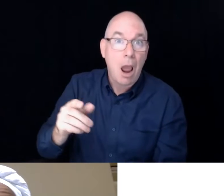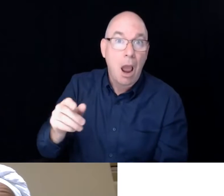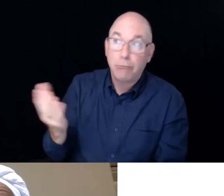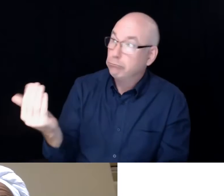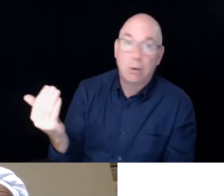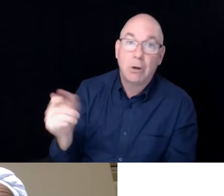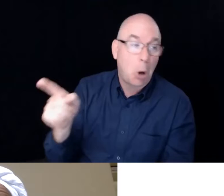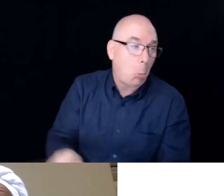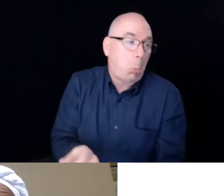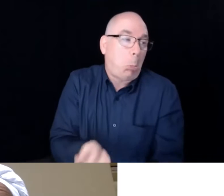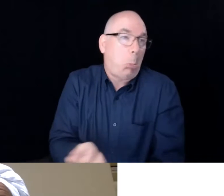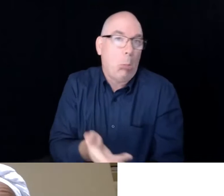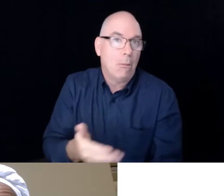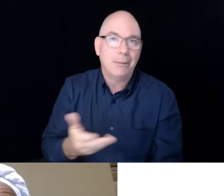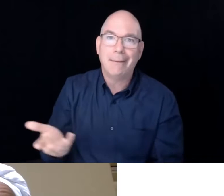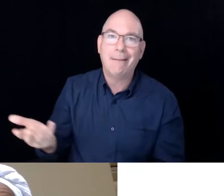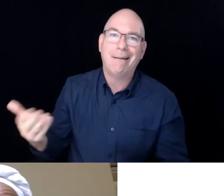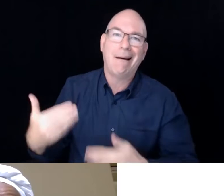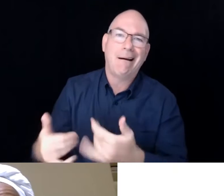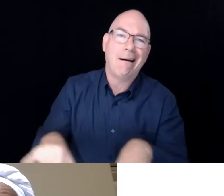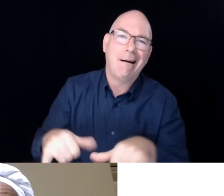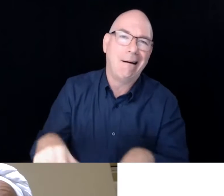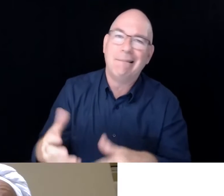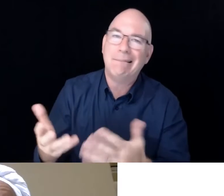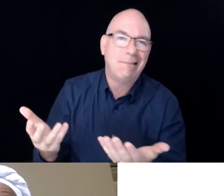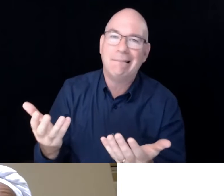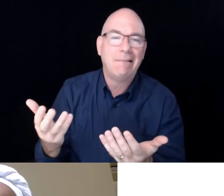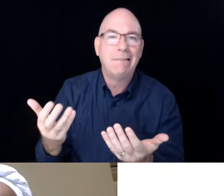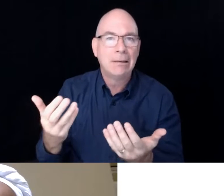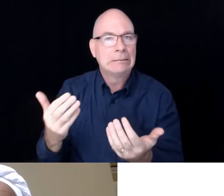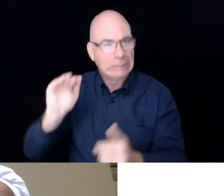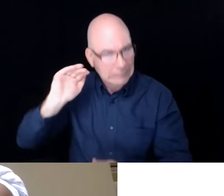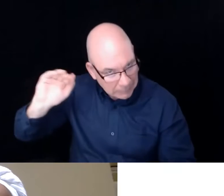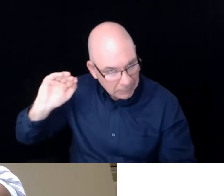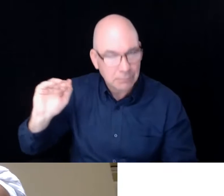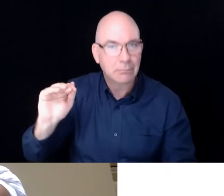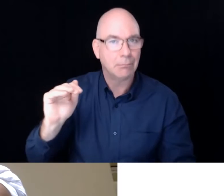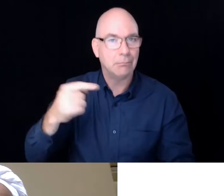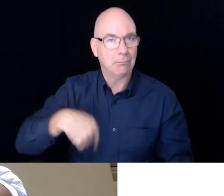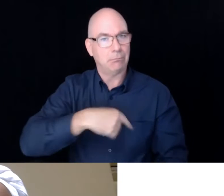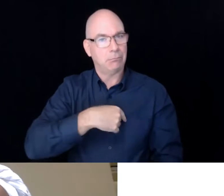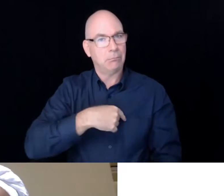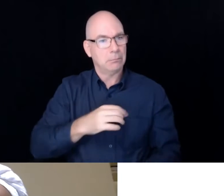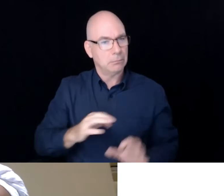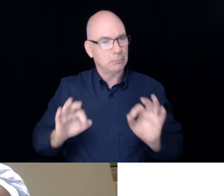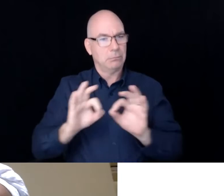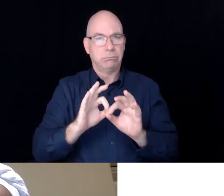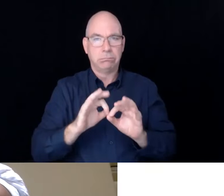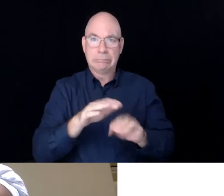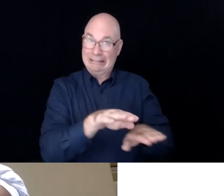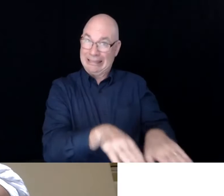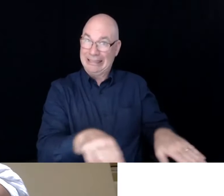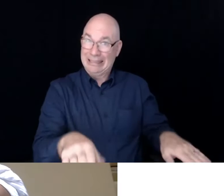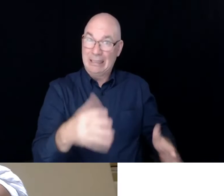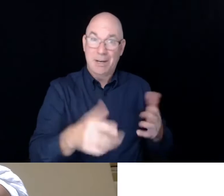not voters, so they are not, we don't think they are an important demography. So for us, our work is to ensure that as much as children don't